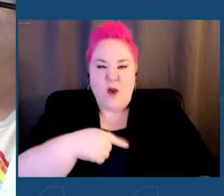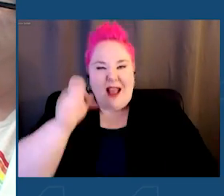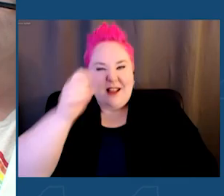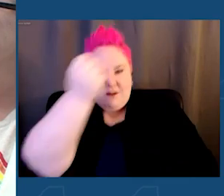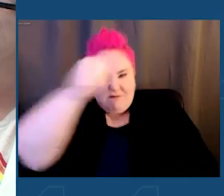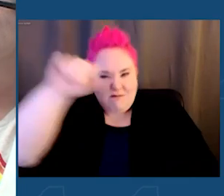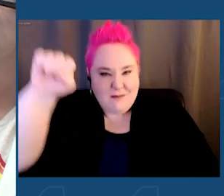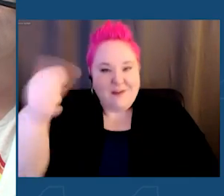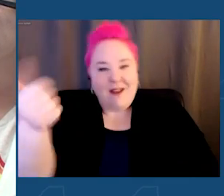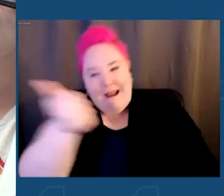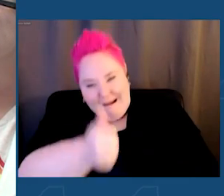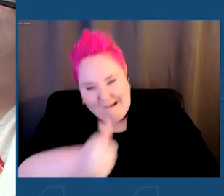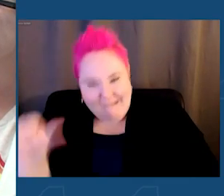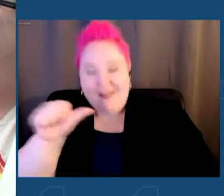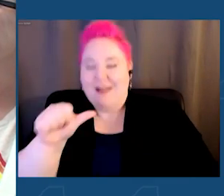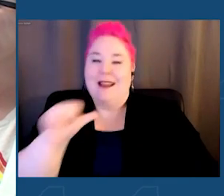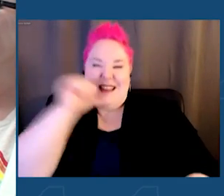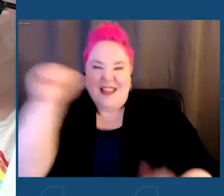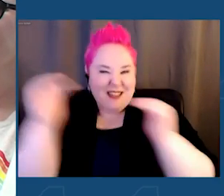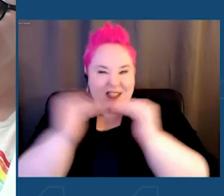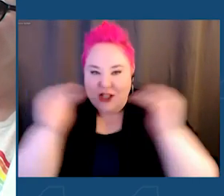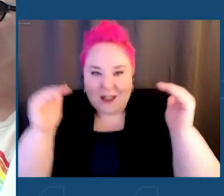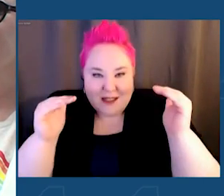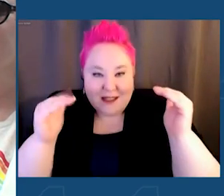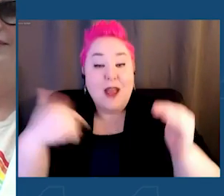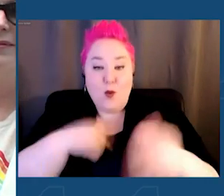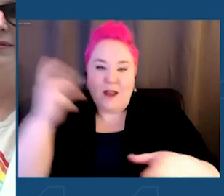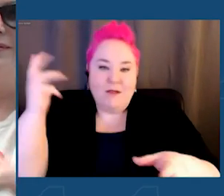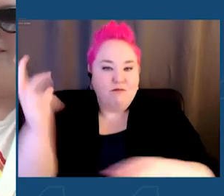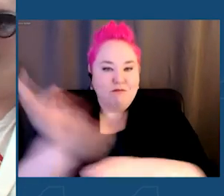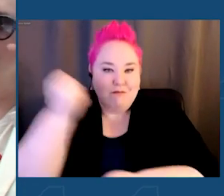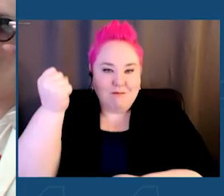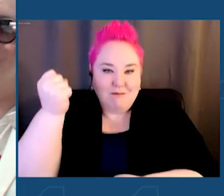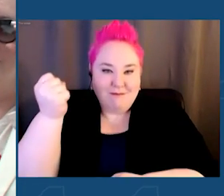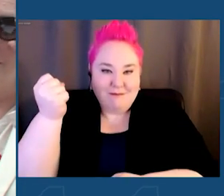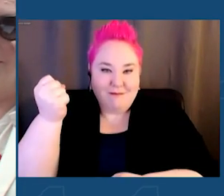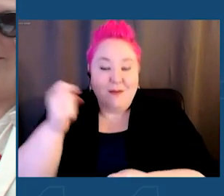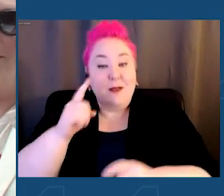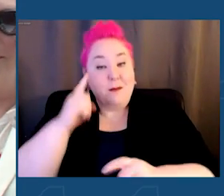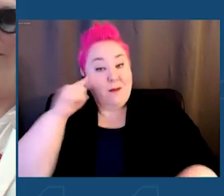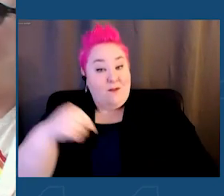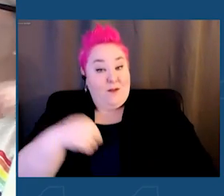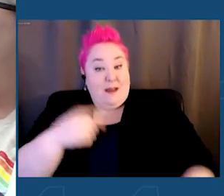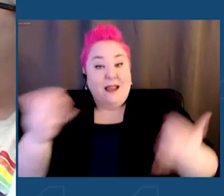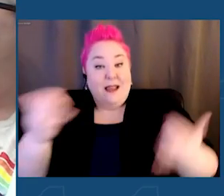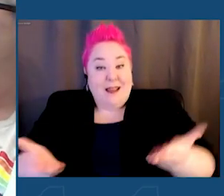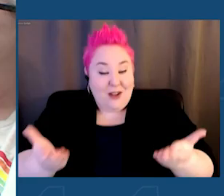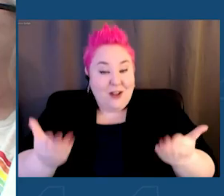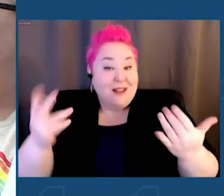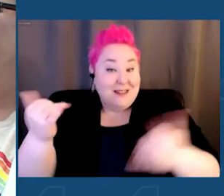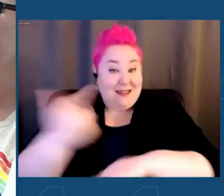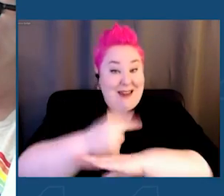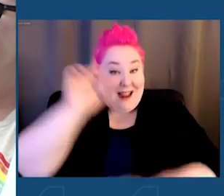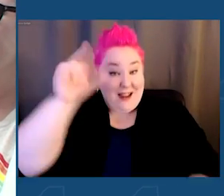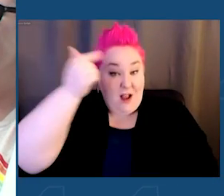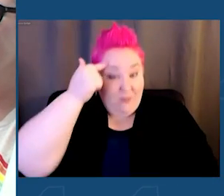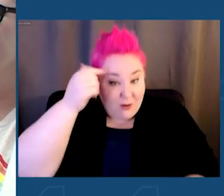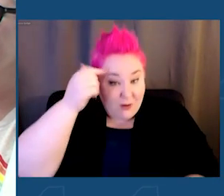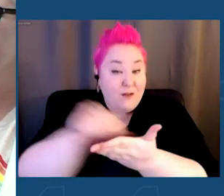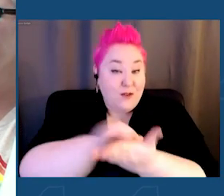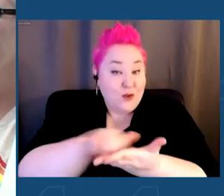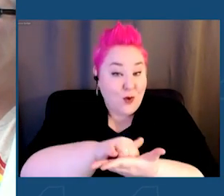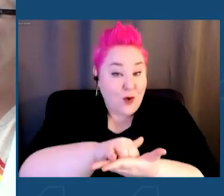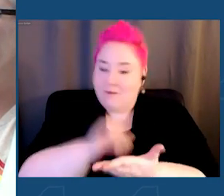form. And we've won those battles. But for me here today as the governor of the state of New York, that's not